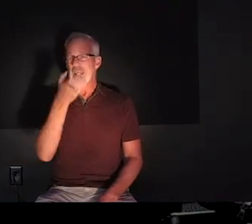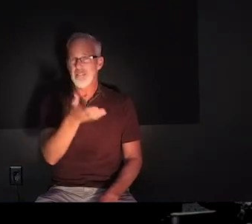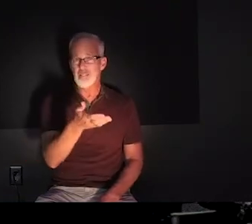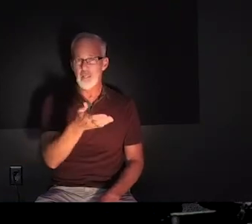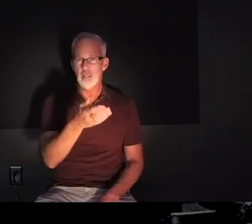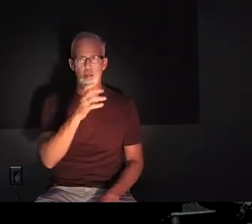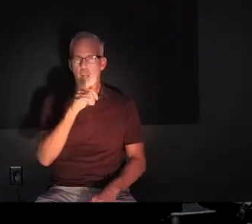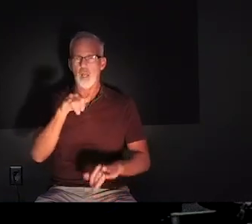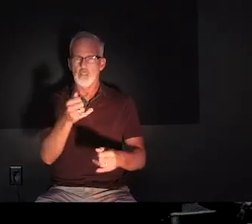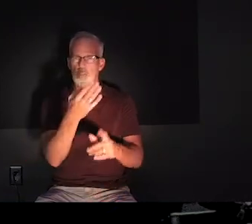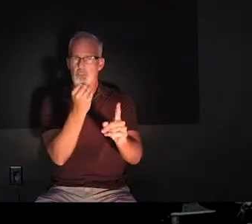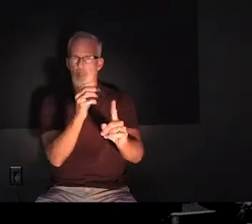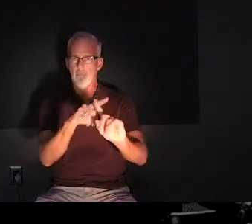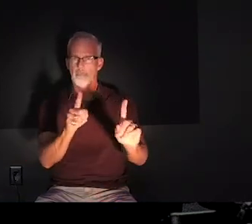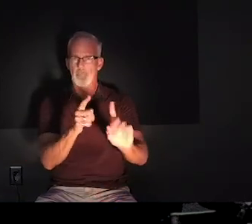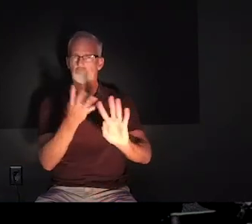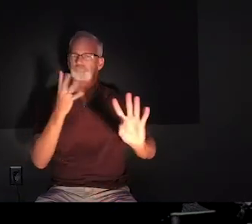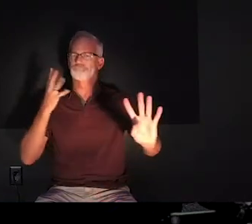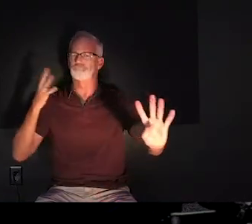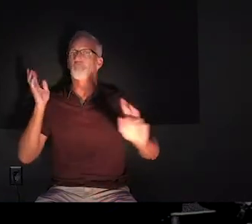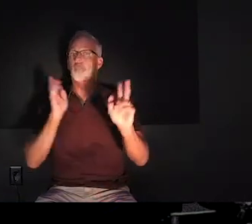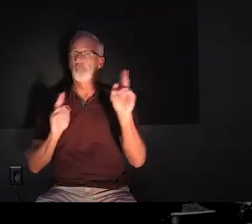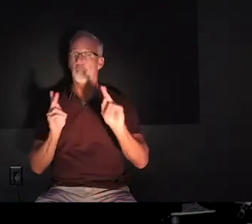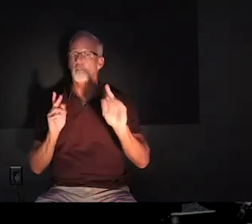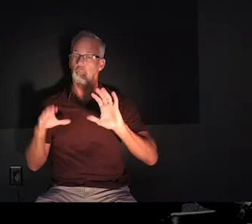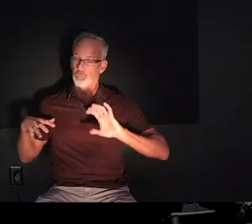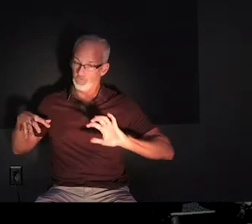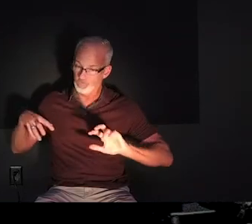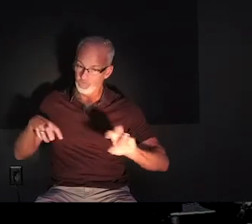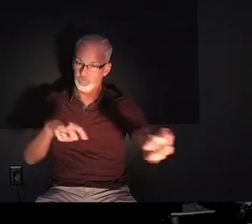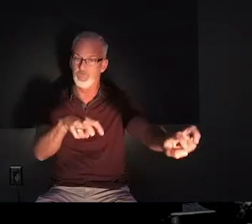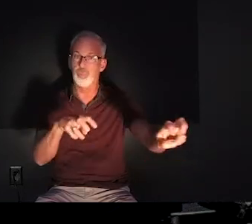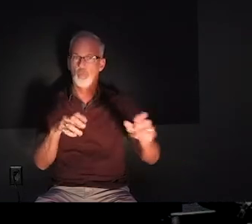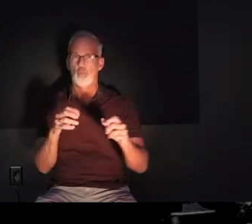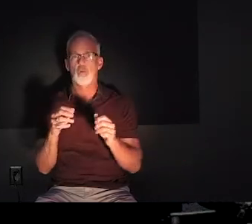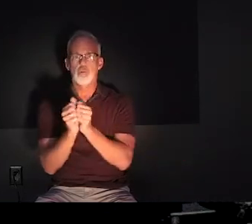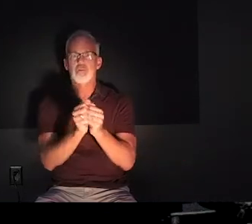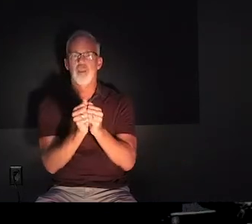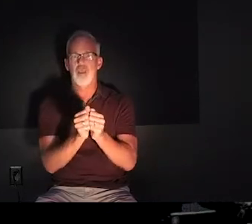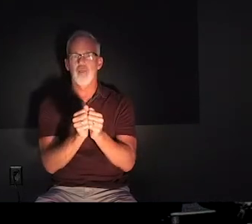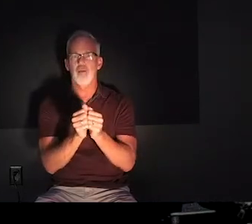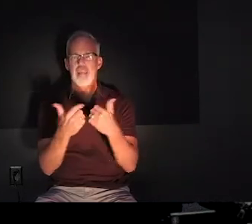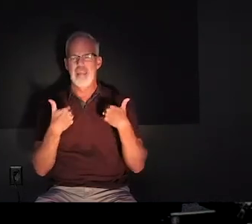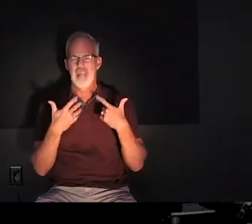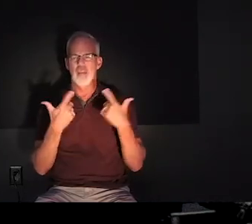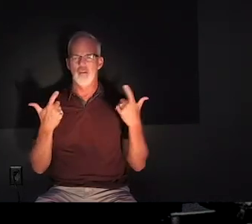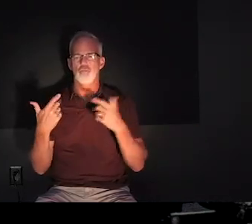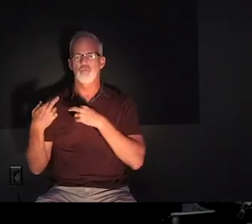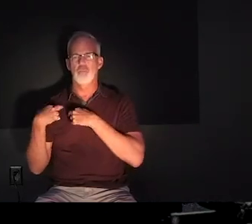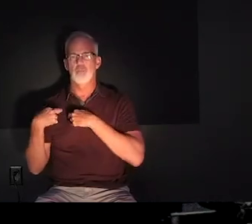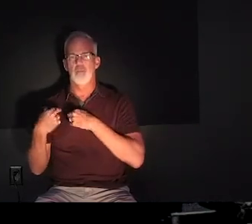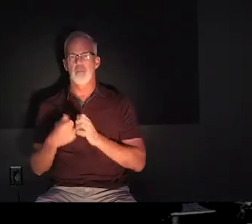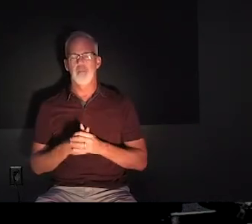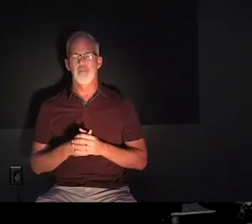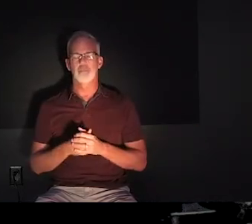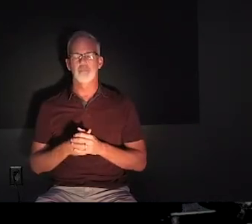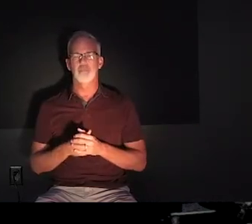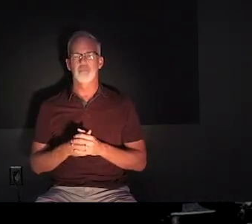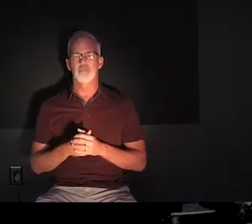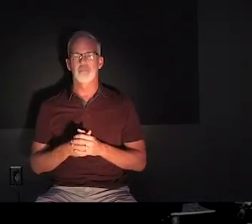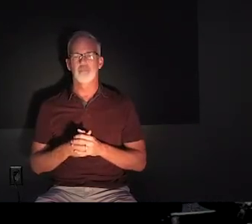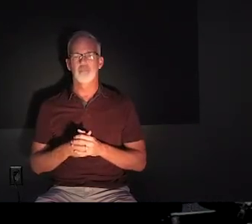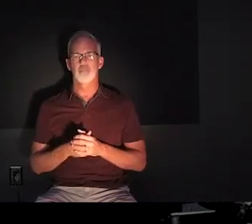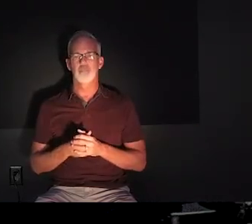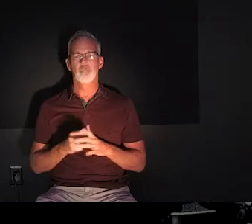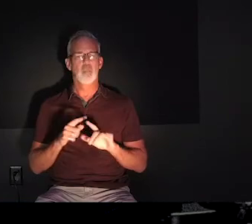be him. It would be other people around him that travel with him because he had a huge responsibility. But